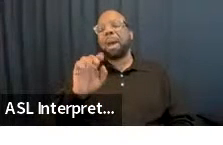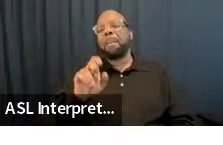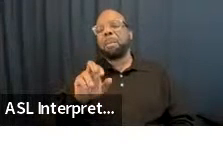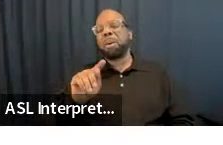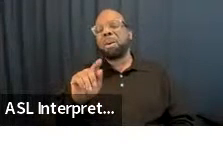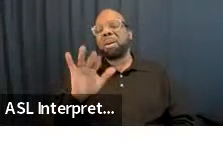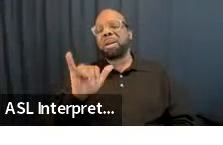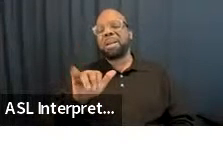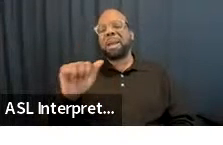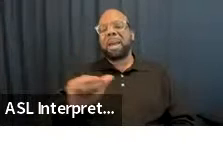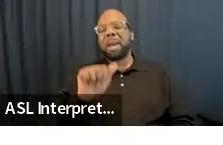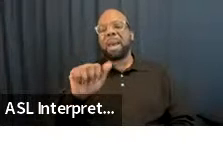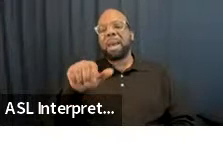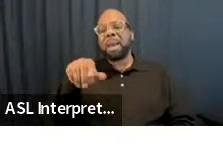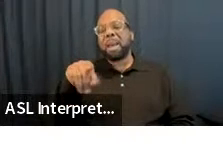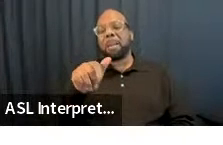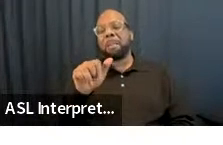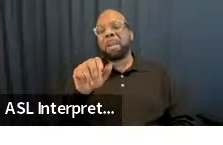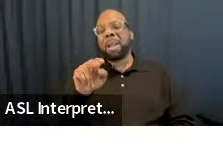economicopportunity@planning.nyc.gov.